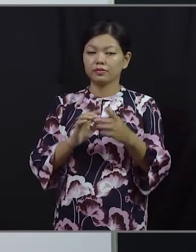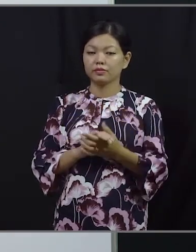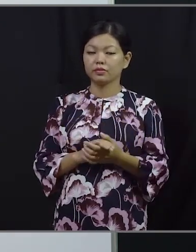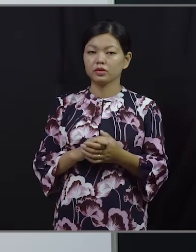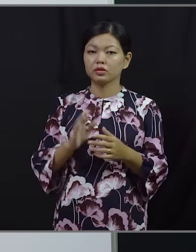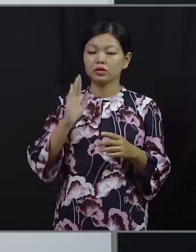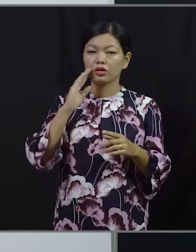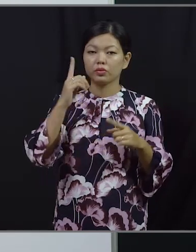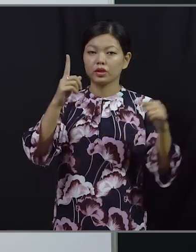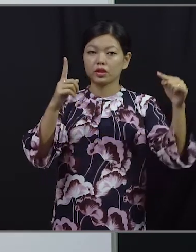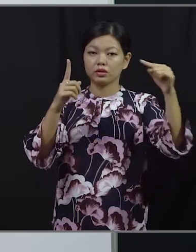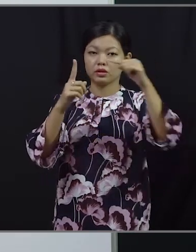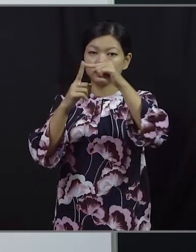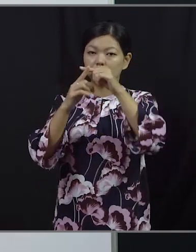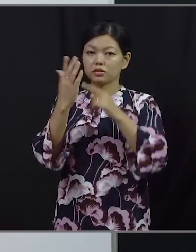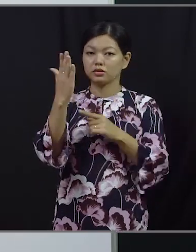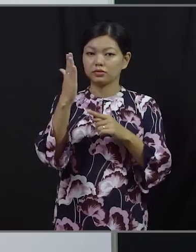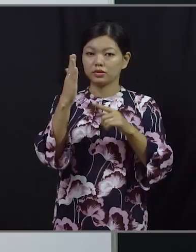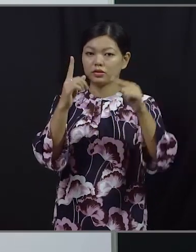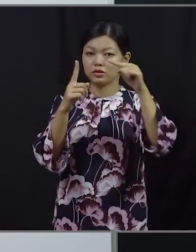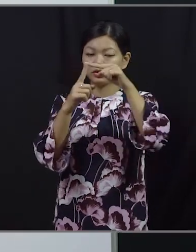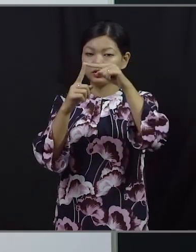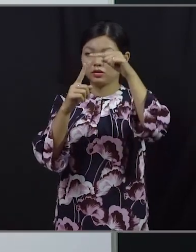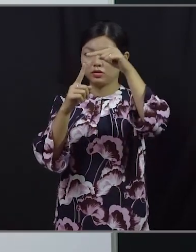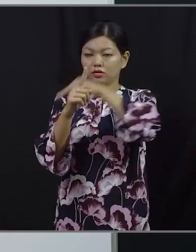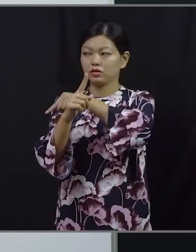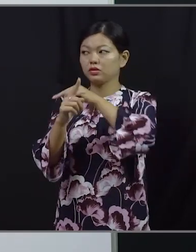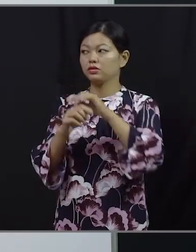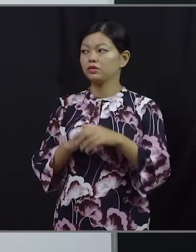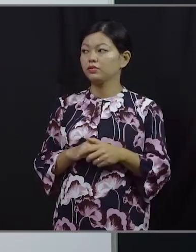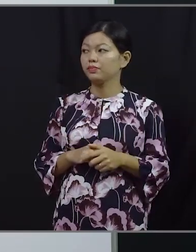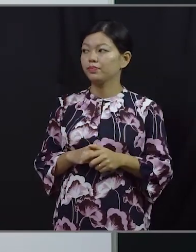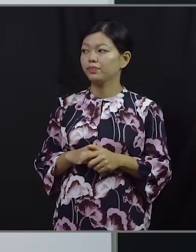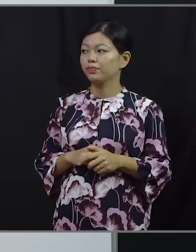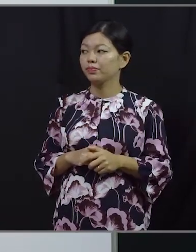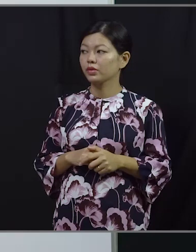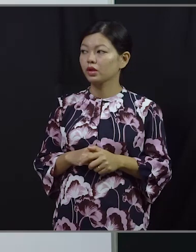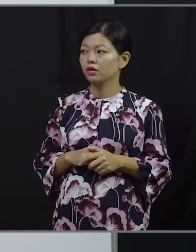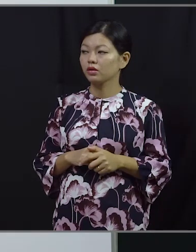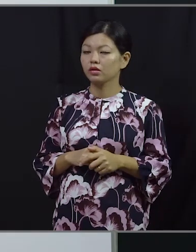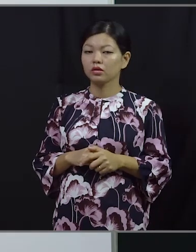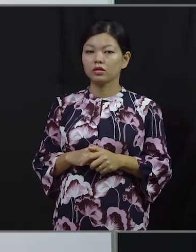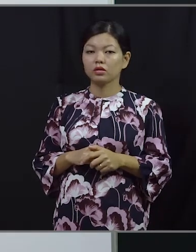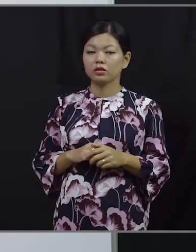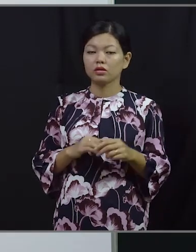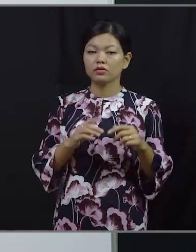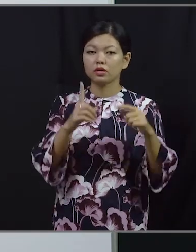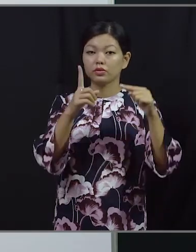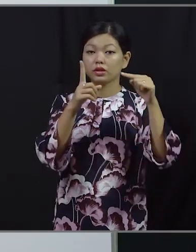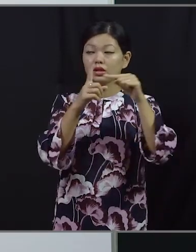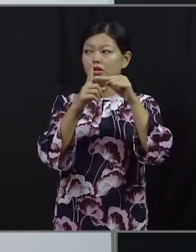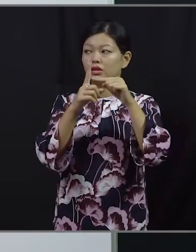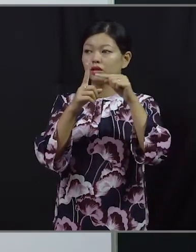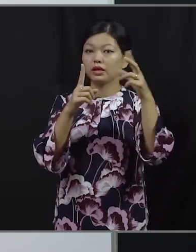the focus. Okay, and I'll consider another ray. So this is the another ray. Okay, so